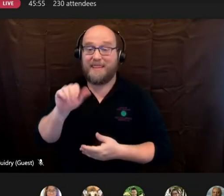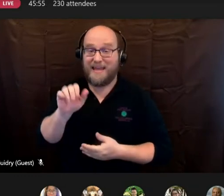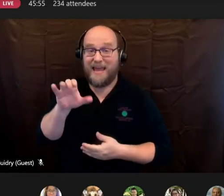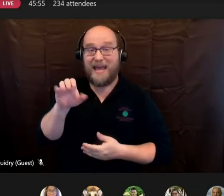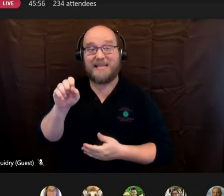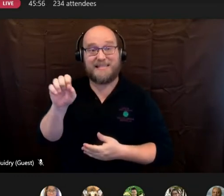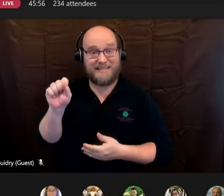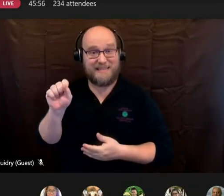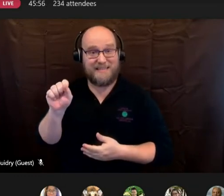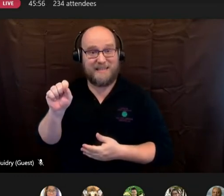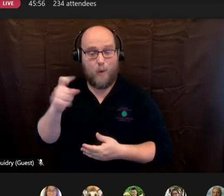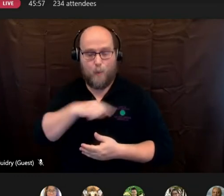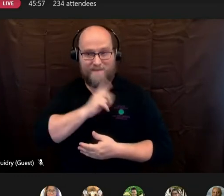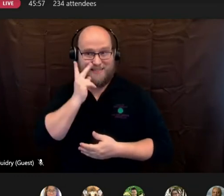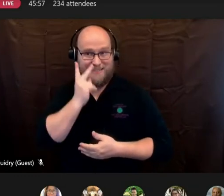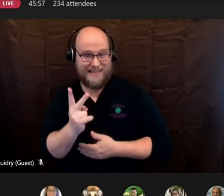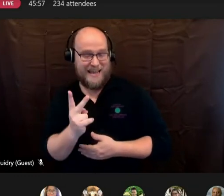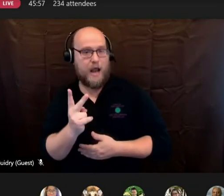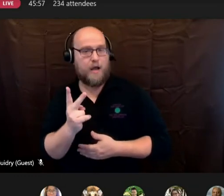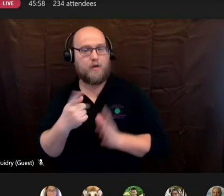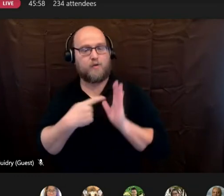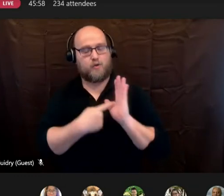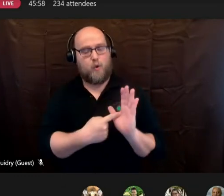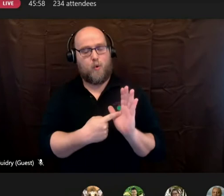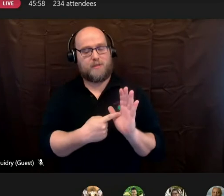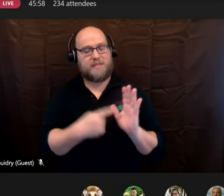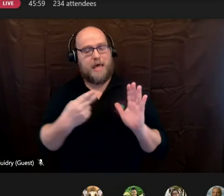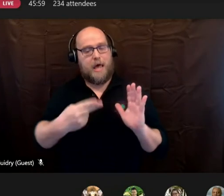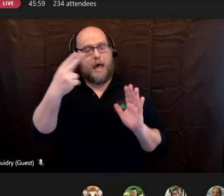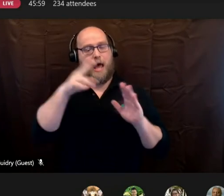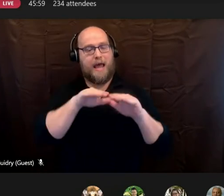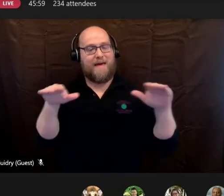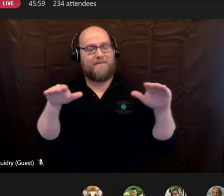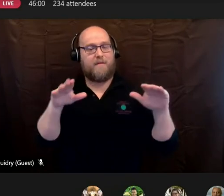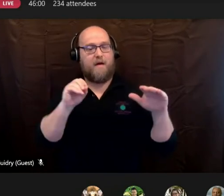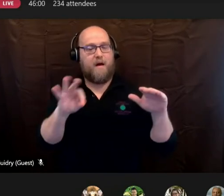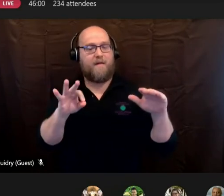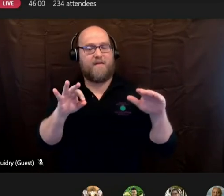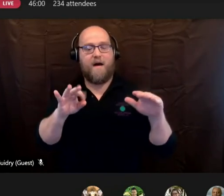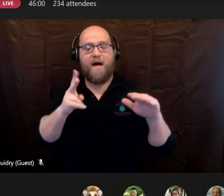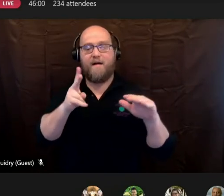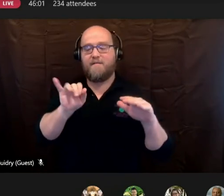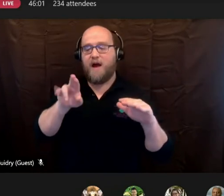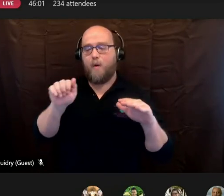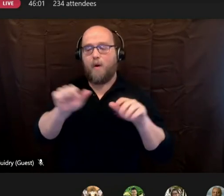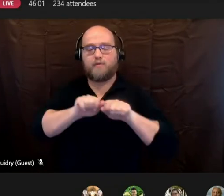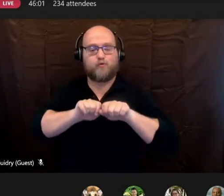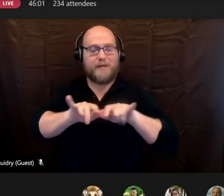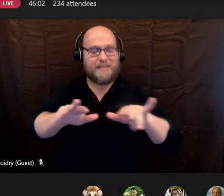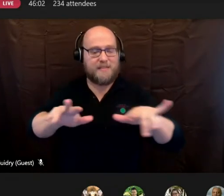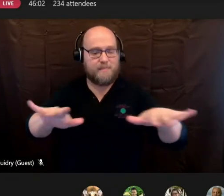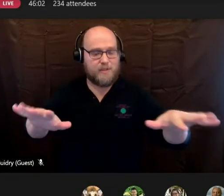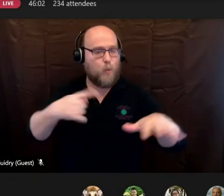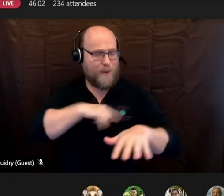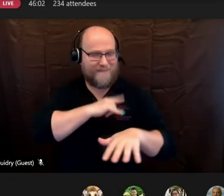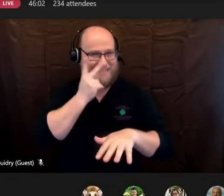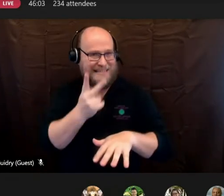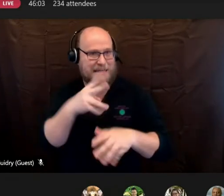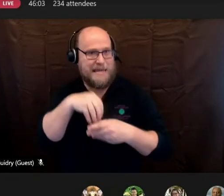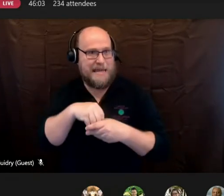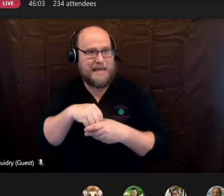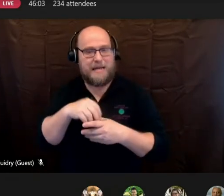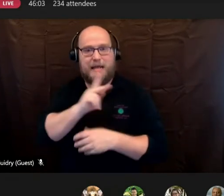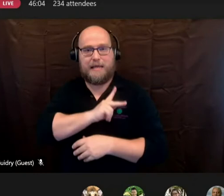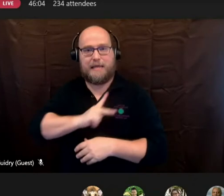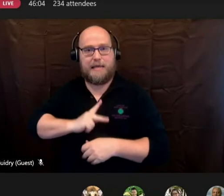viral transmission that we have been experiencing in King County. When there is a case, the dedicated and experienced